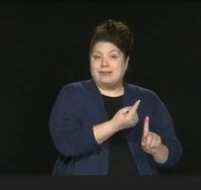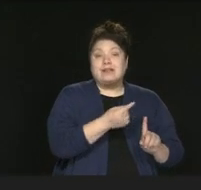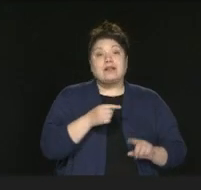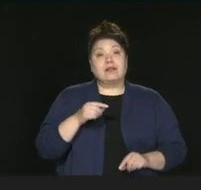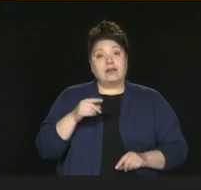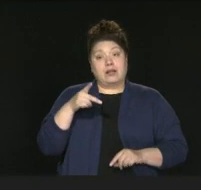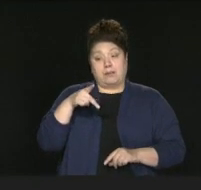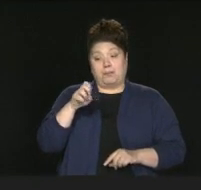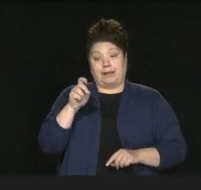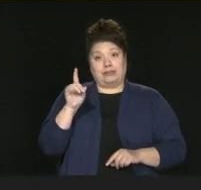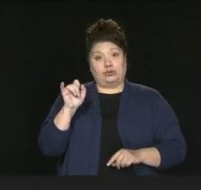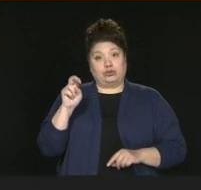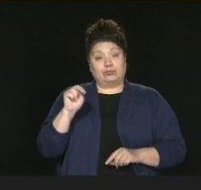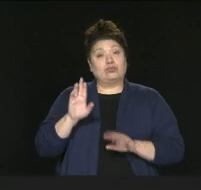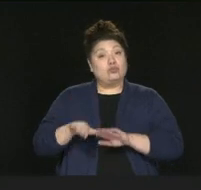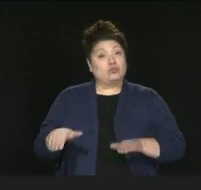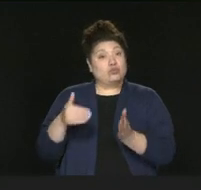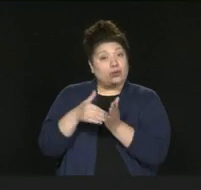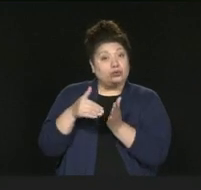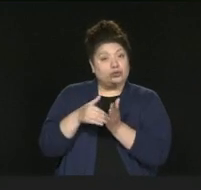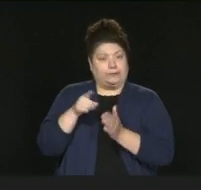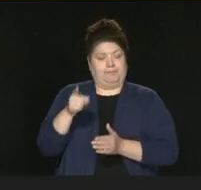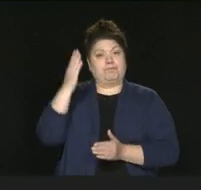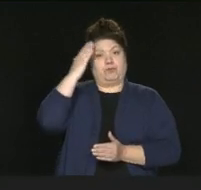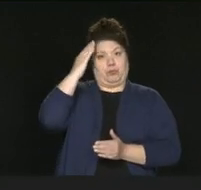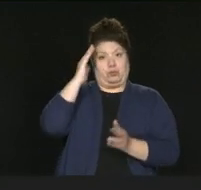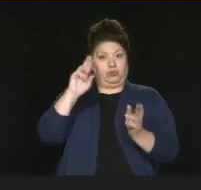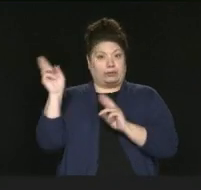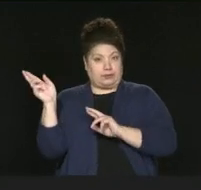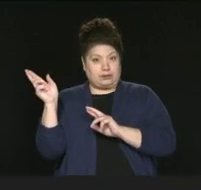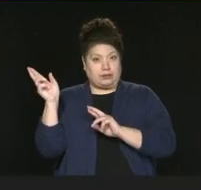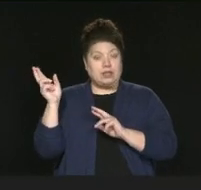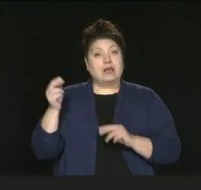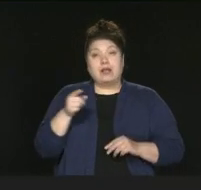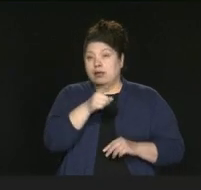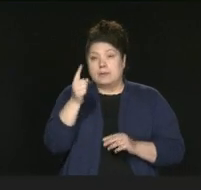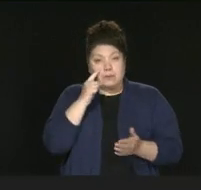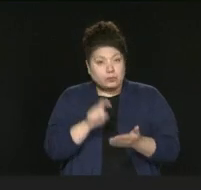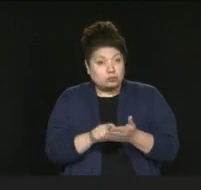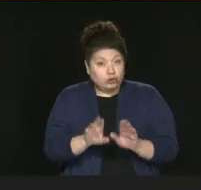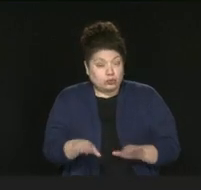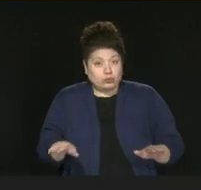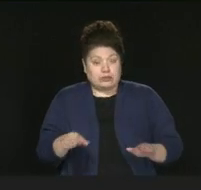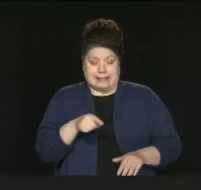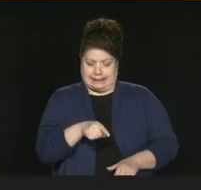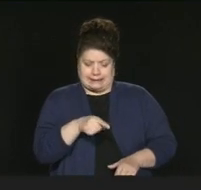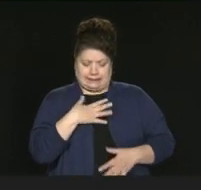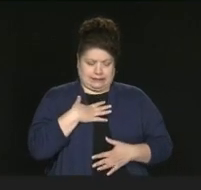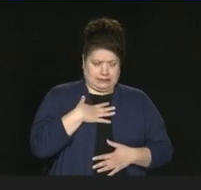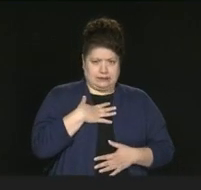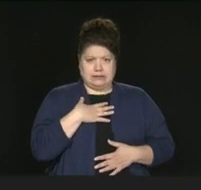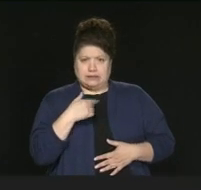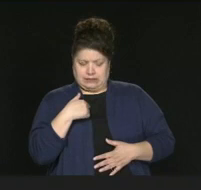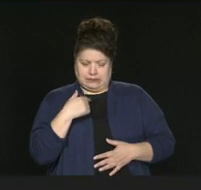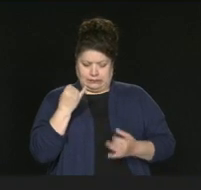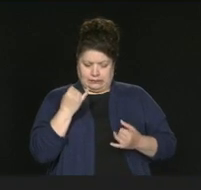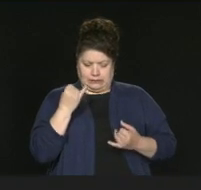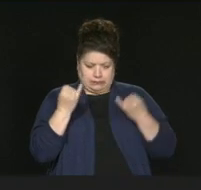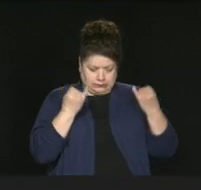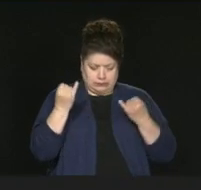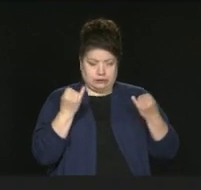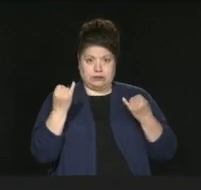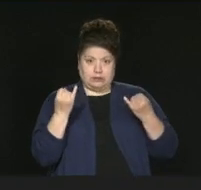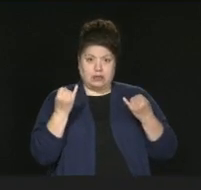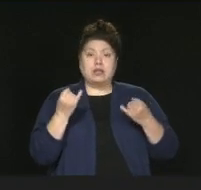so I think, again, if there's any symptoms that parents are worried about. Provinces are already, as I